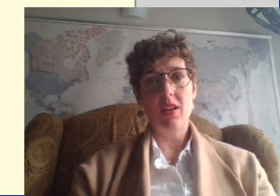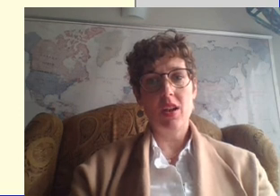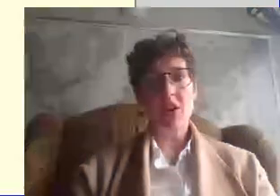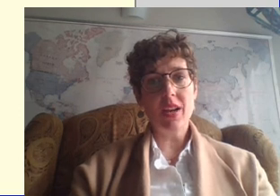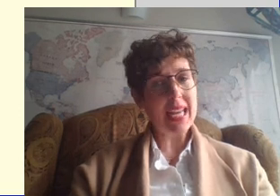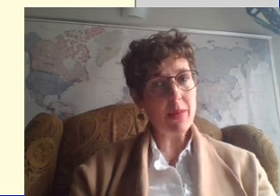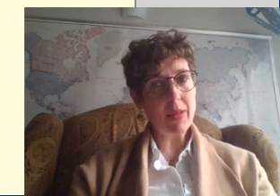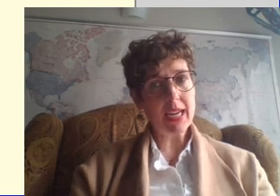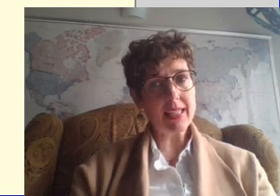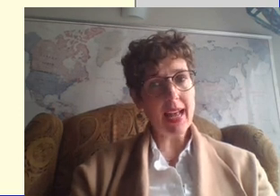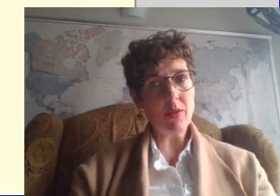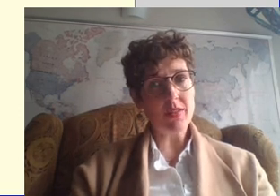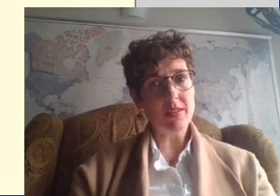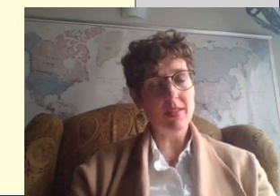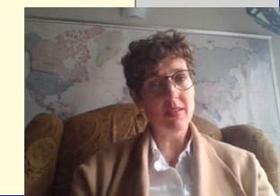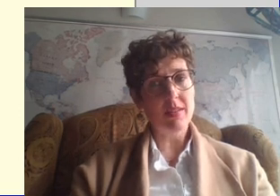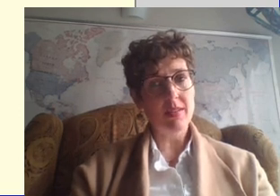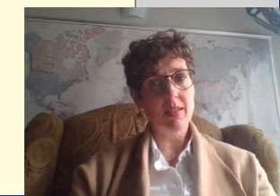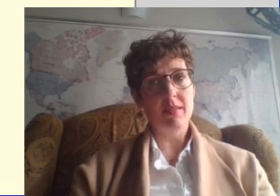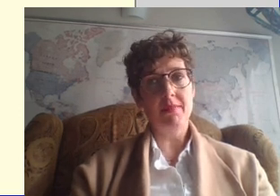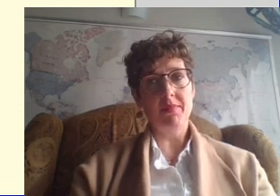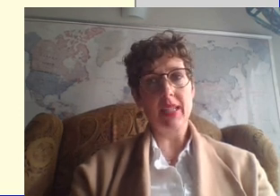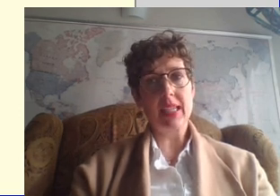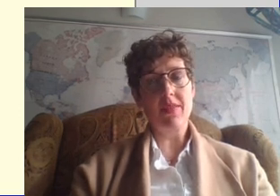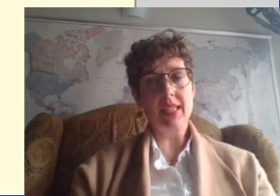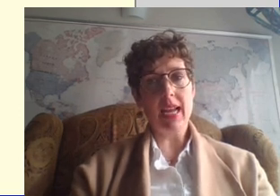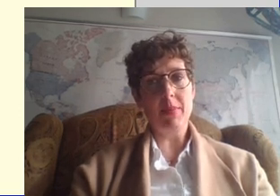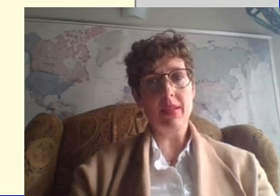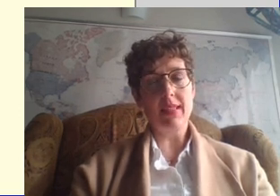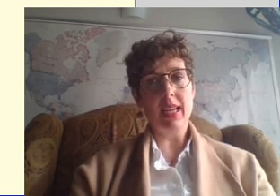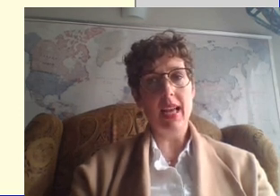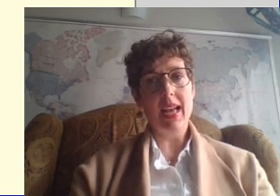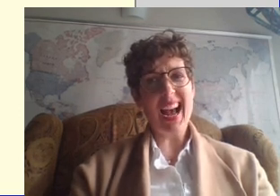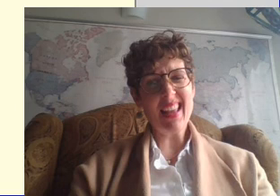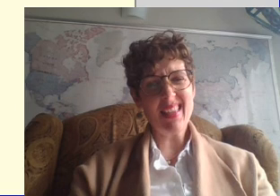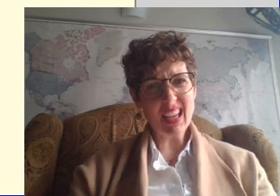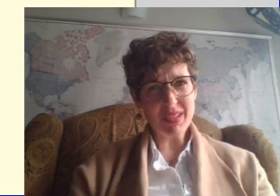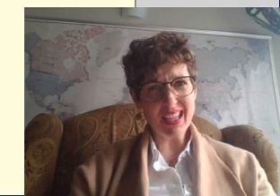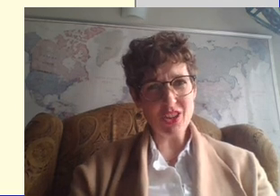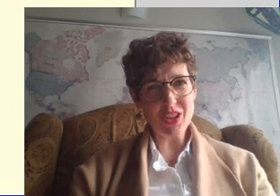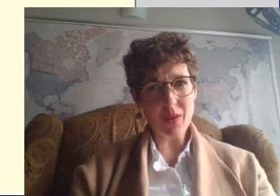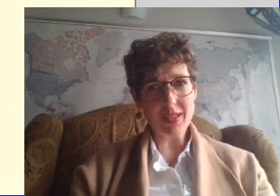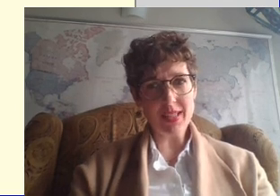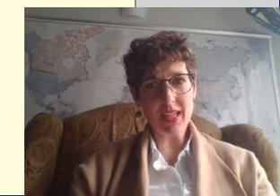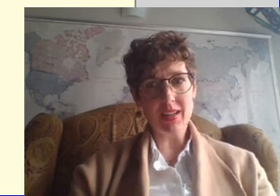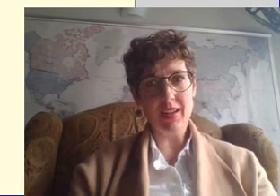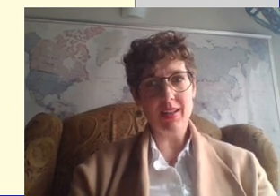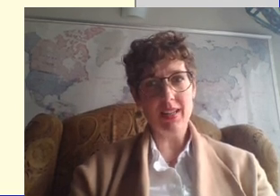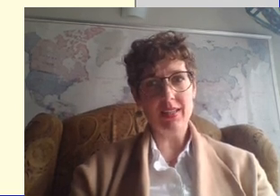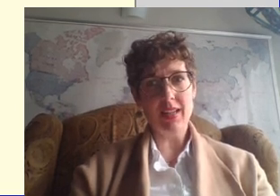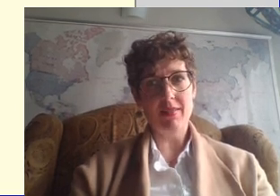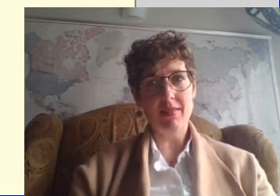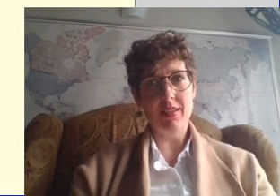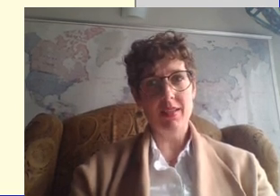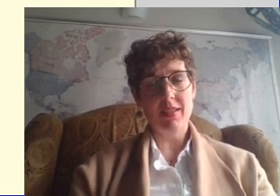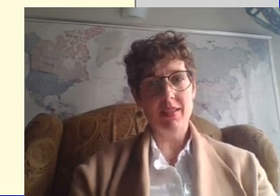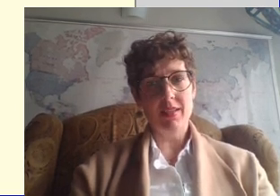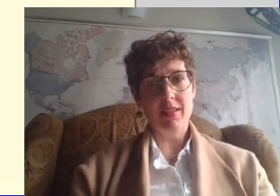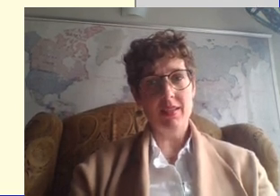shed, or did he keep it in his house? Let's give these a tap and see. I think it was in his shed, wasn't it? Let's